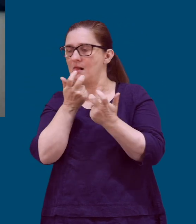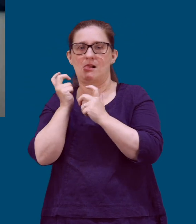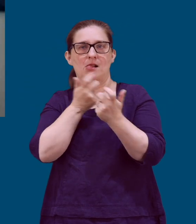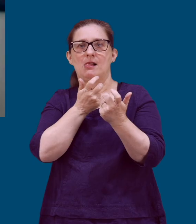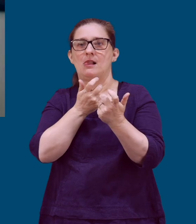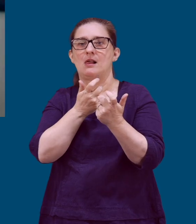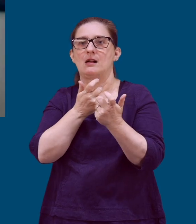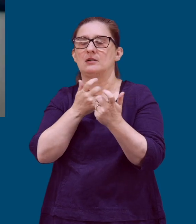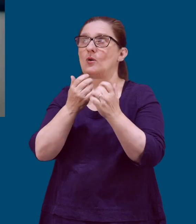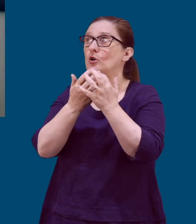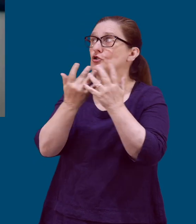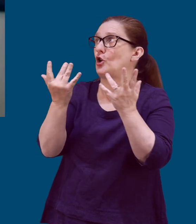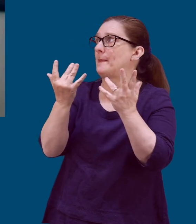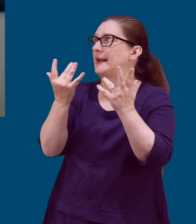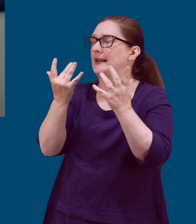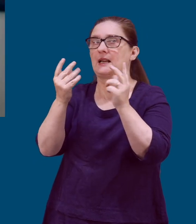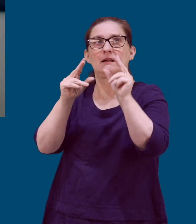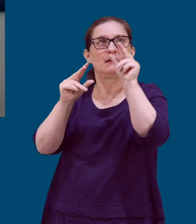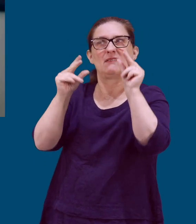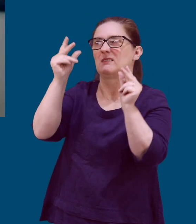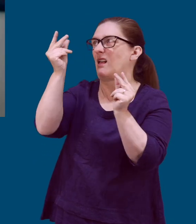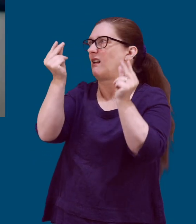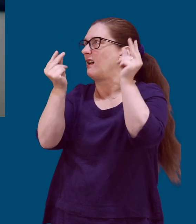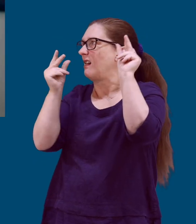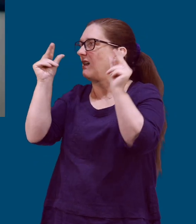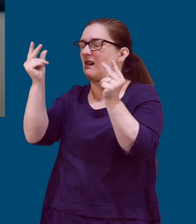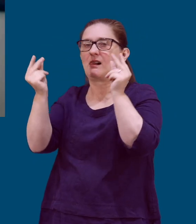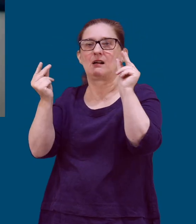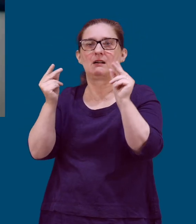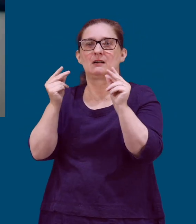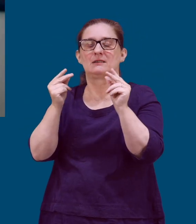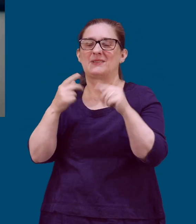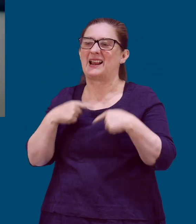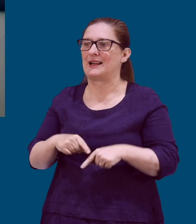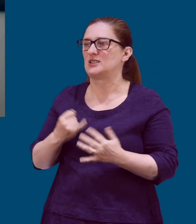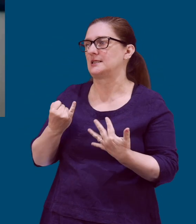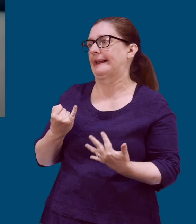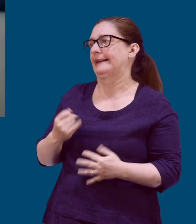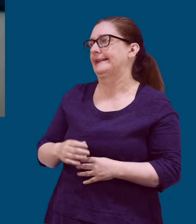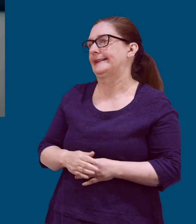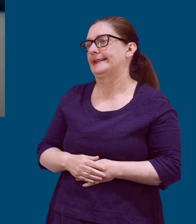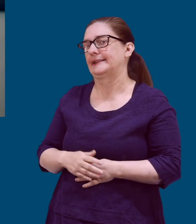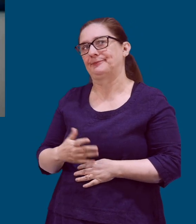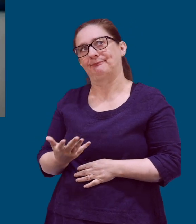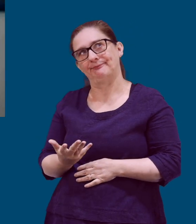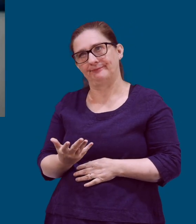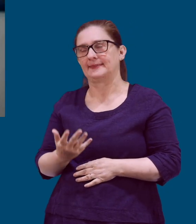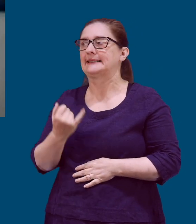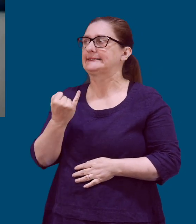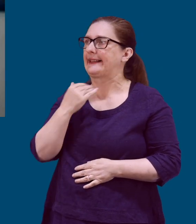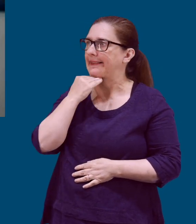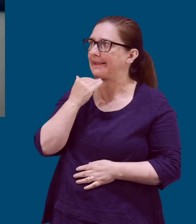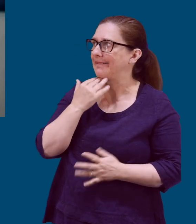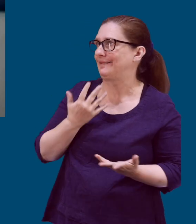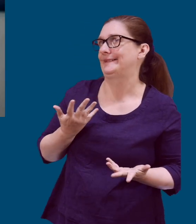intrude on the space. They take over the fair. I'm allowed to bring 6. It is the height of summer